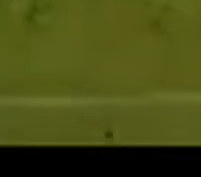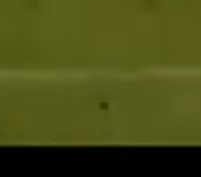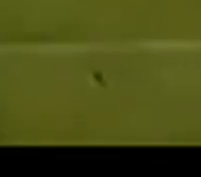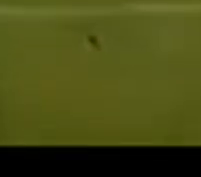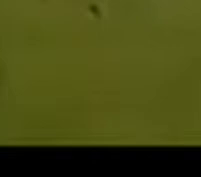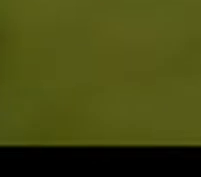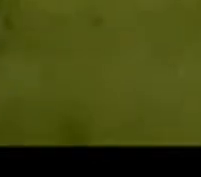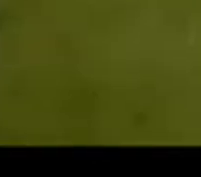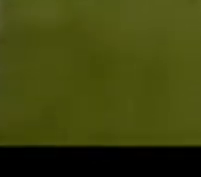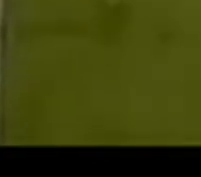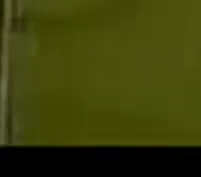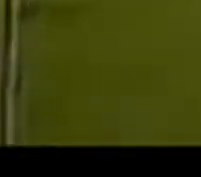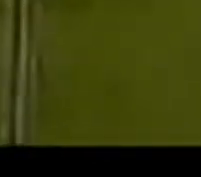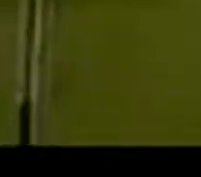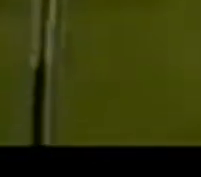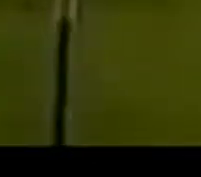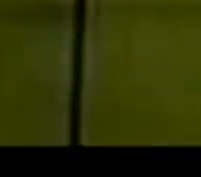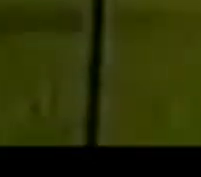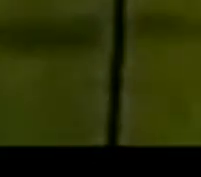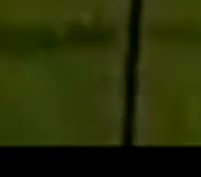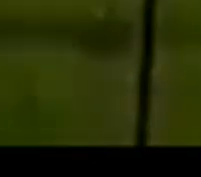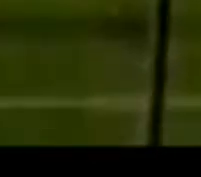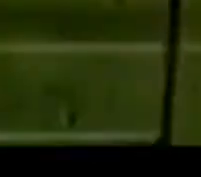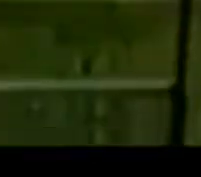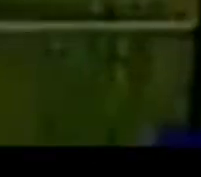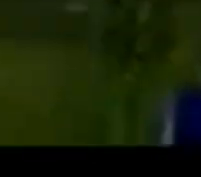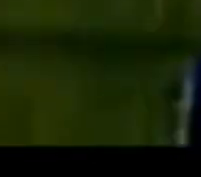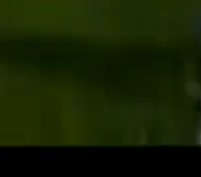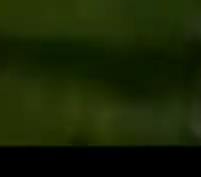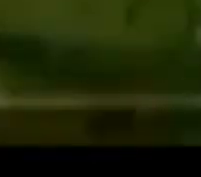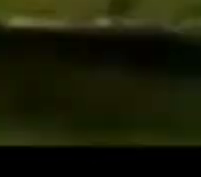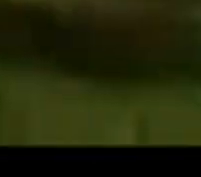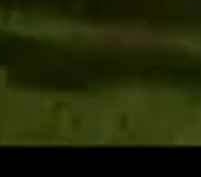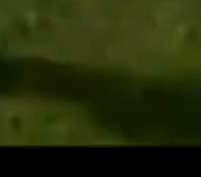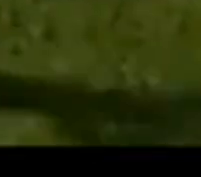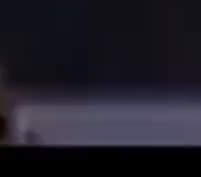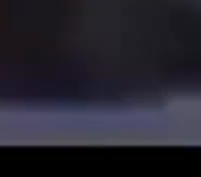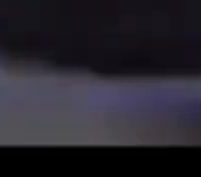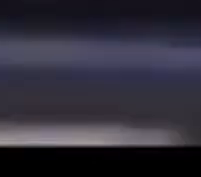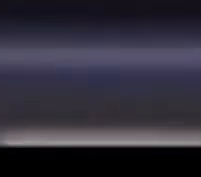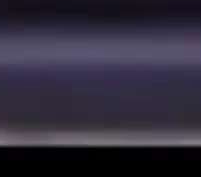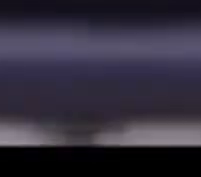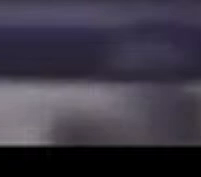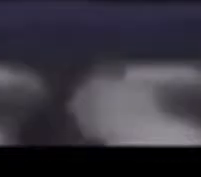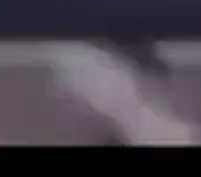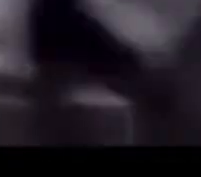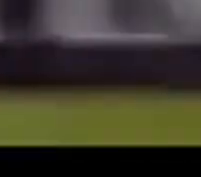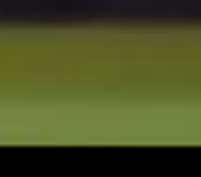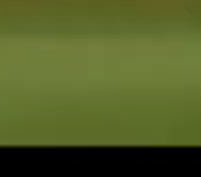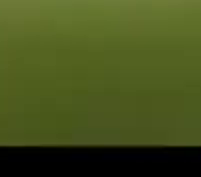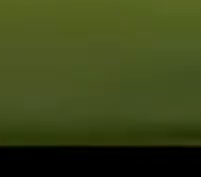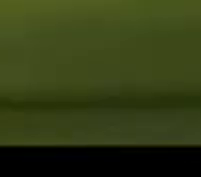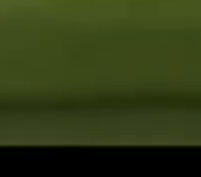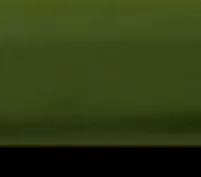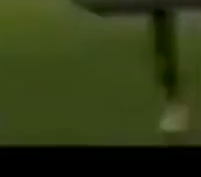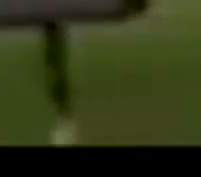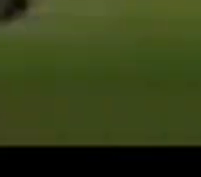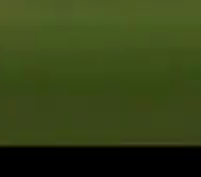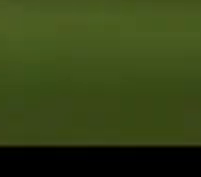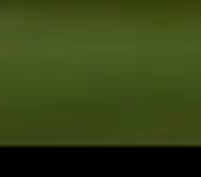Zealand stronghold, and the first team to do so before Fiji's other triumphs in 2014-15, 2015-16